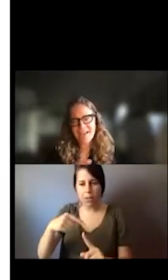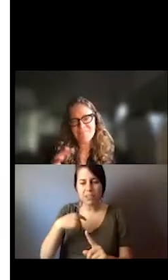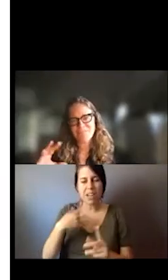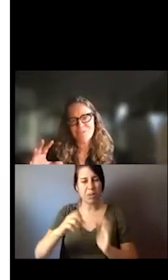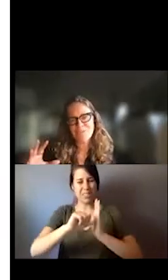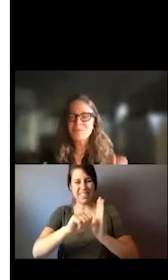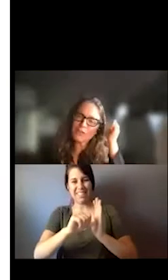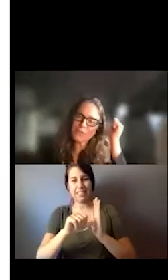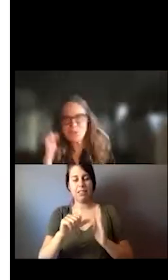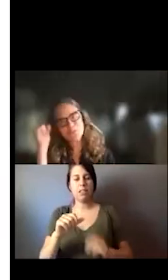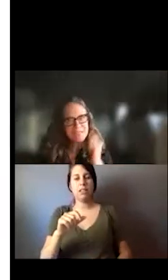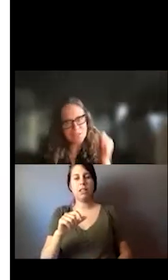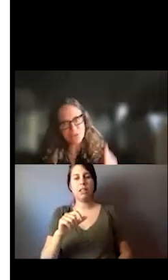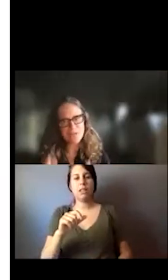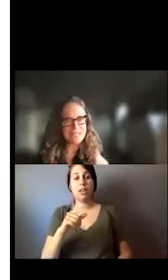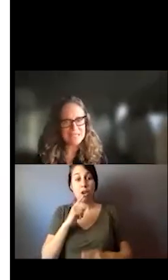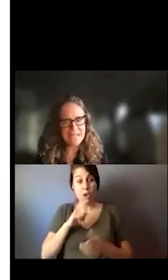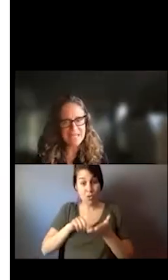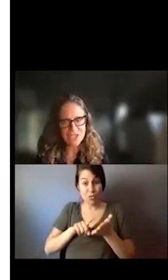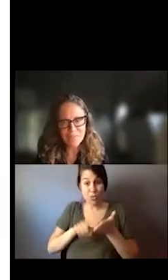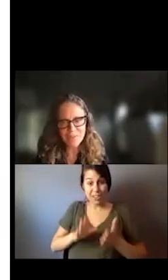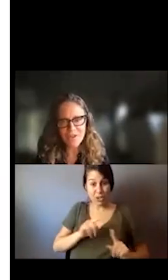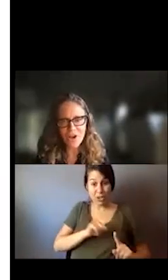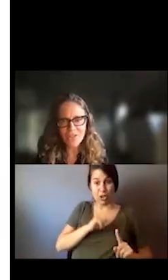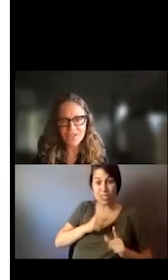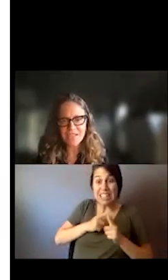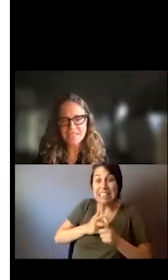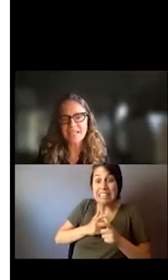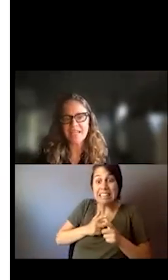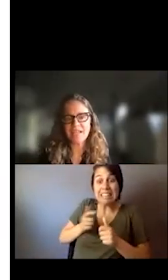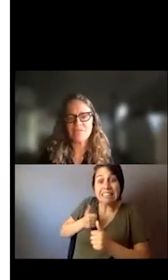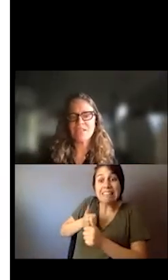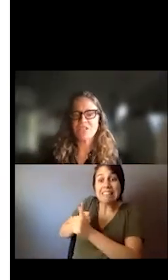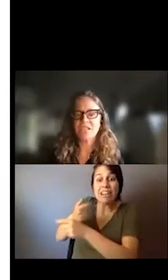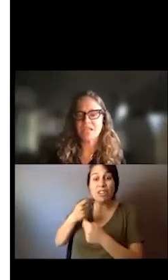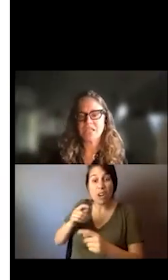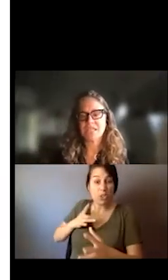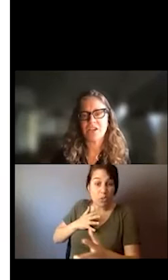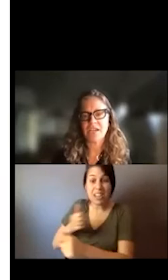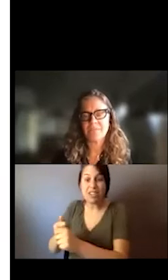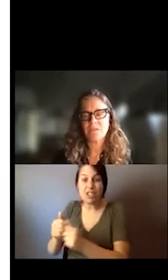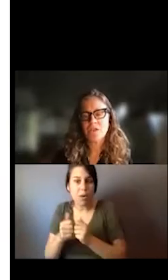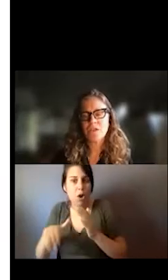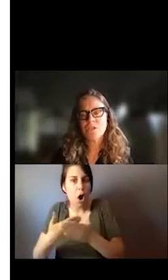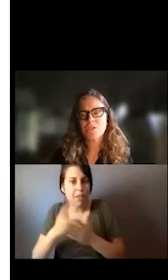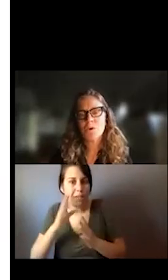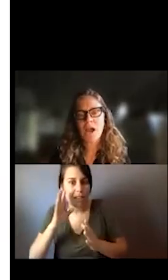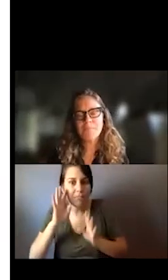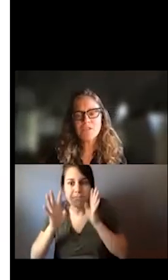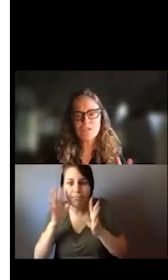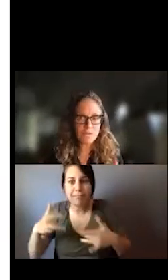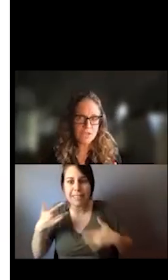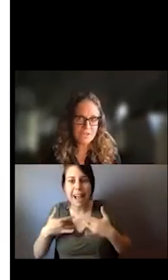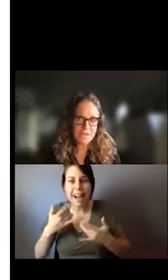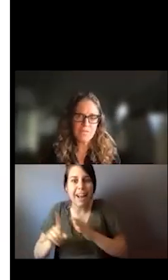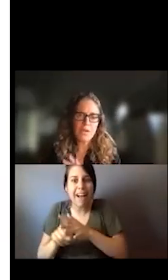that the researchers are really sort of racing to catch up with all the exciting innovation in this area. So